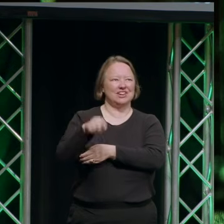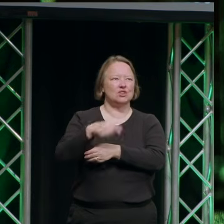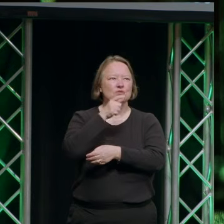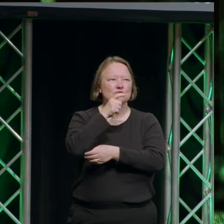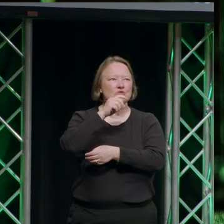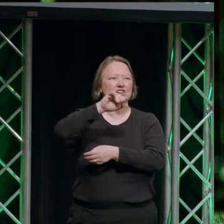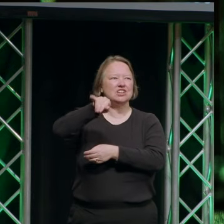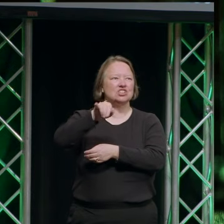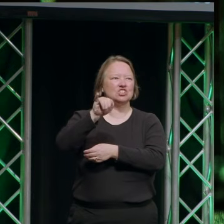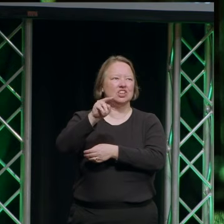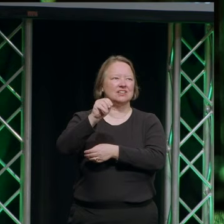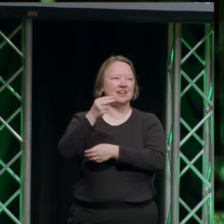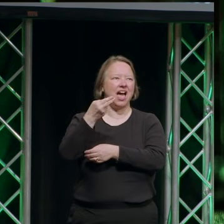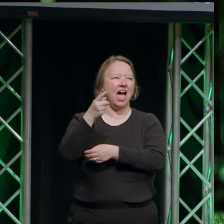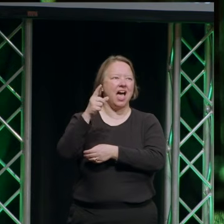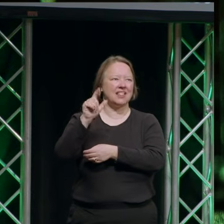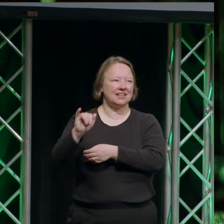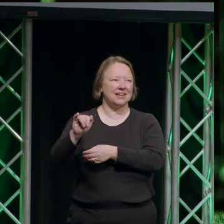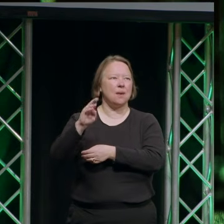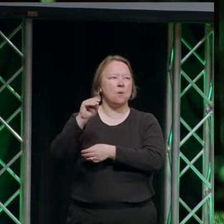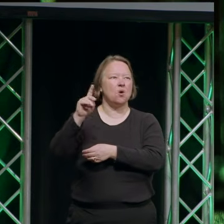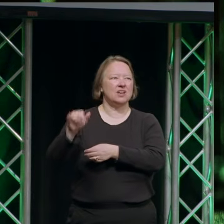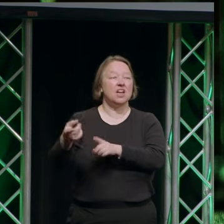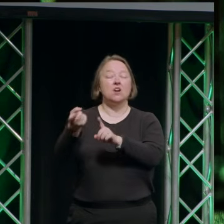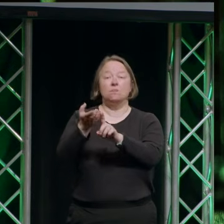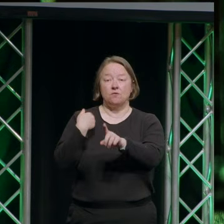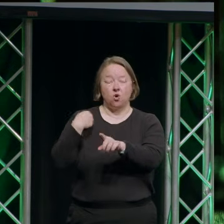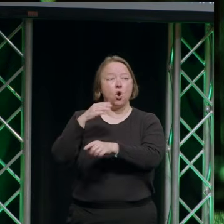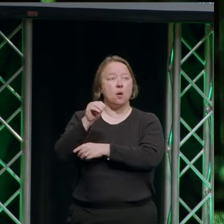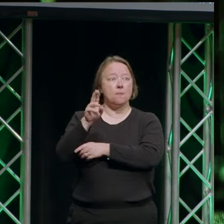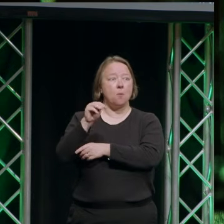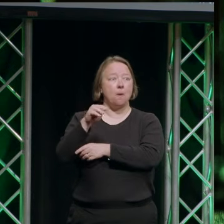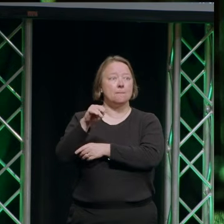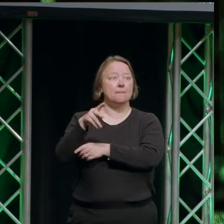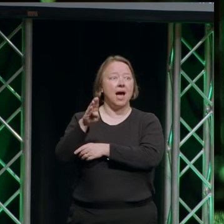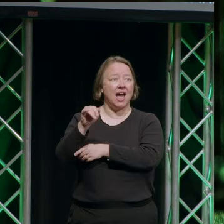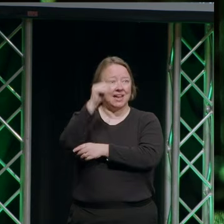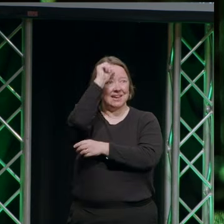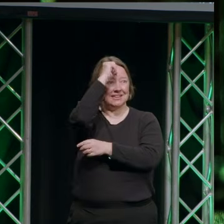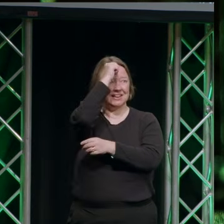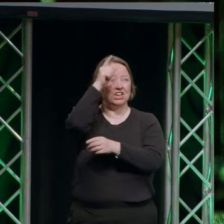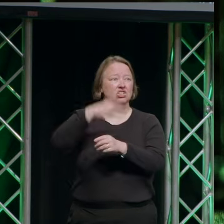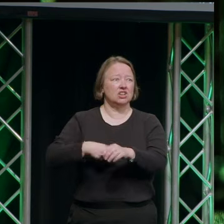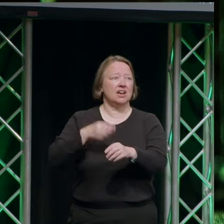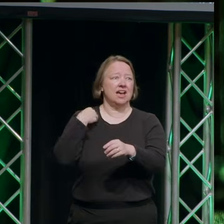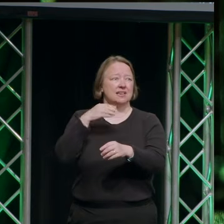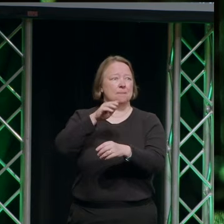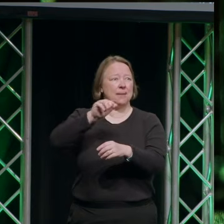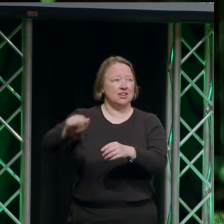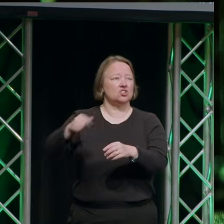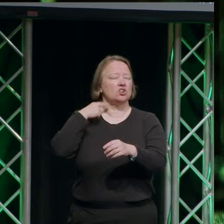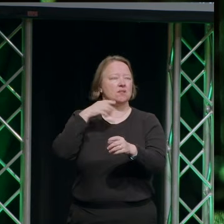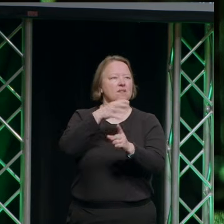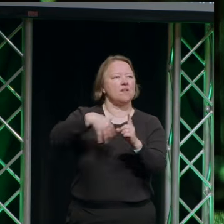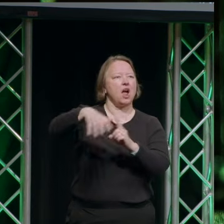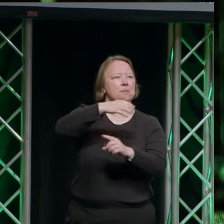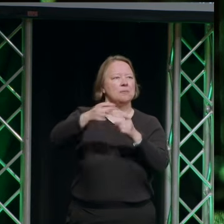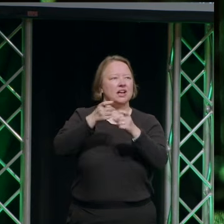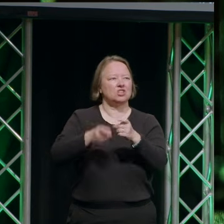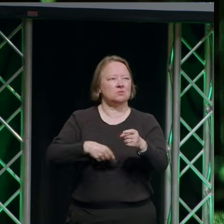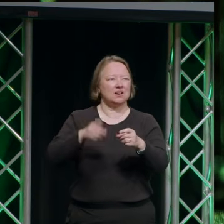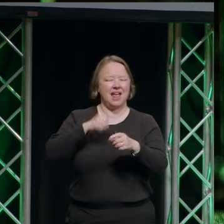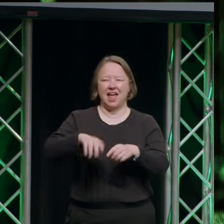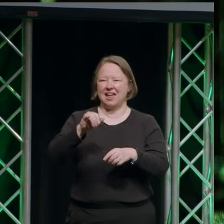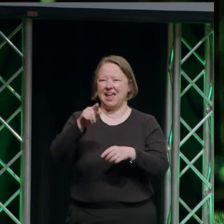Mody, originally from Mumbai, India, and is a Master of Environmental Management candidate at Yale University. Jinali,